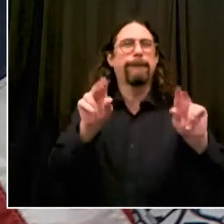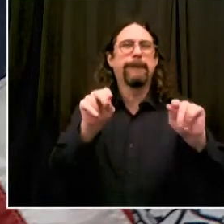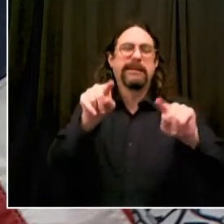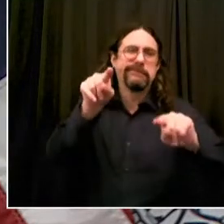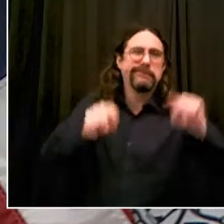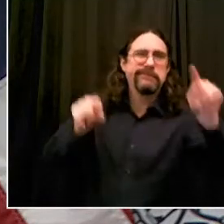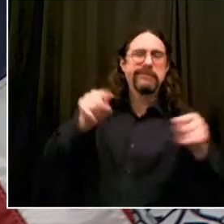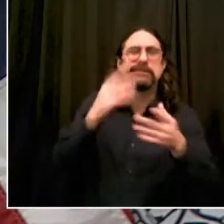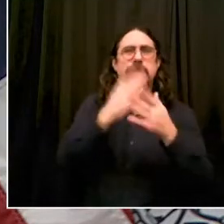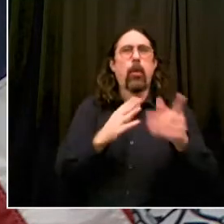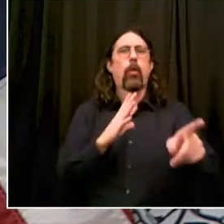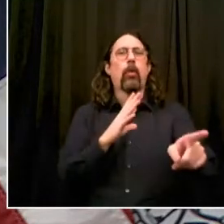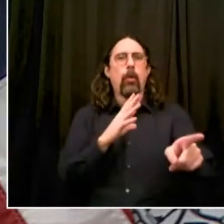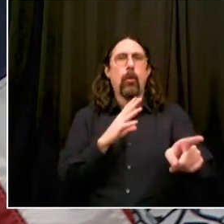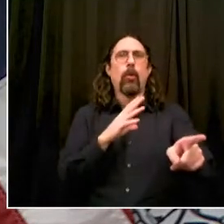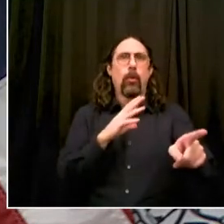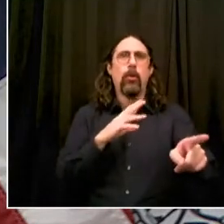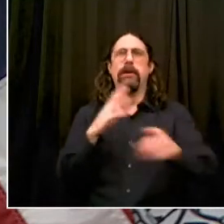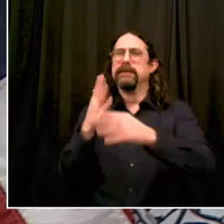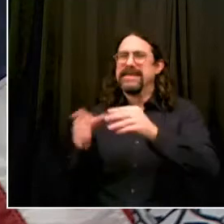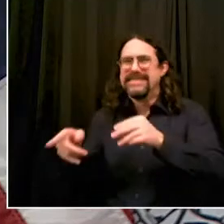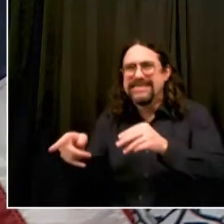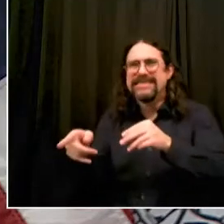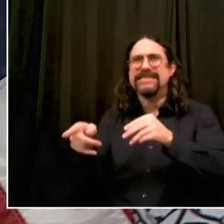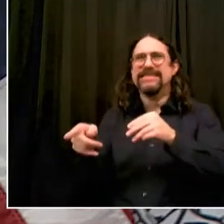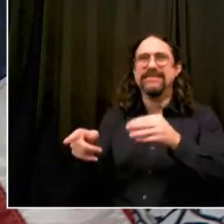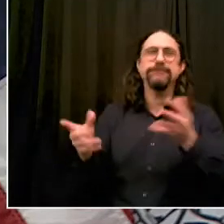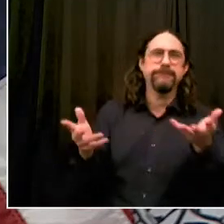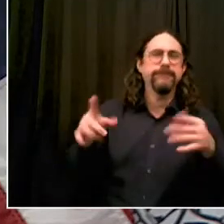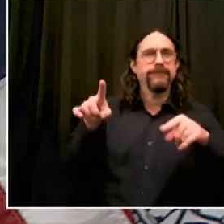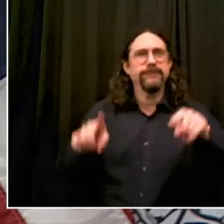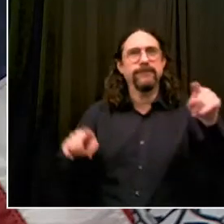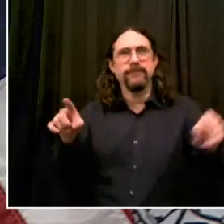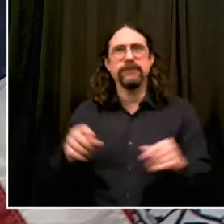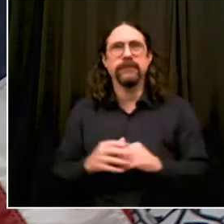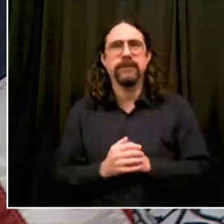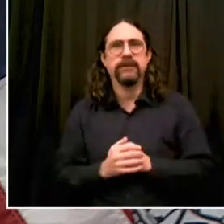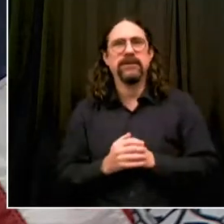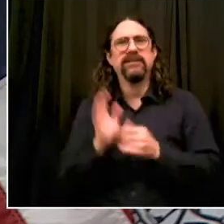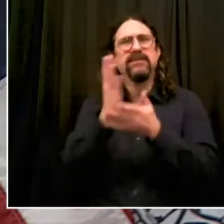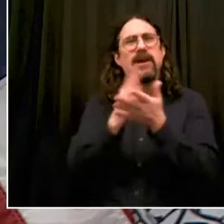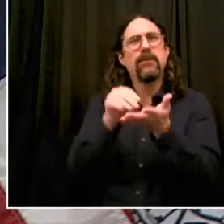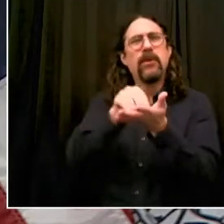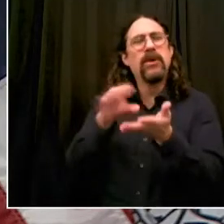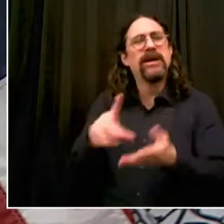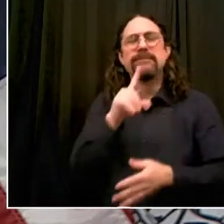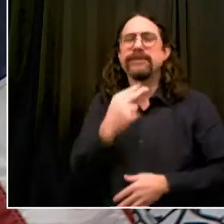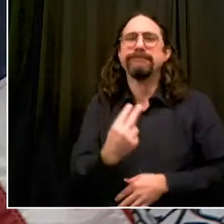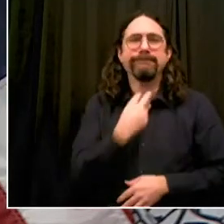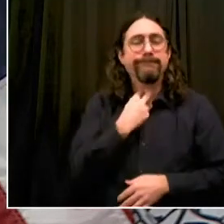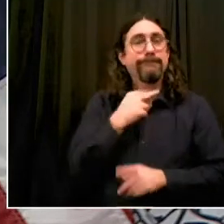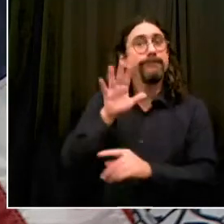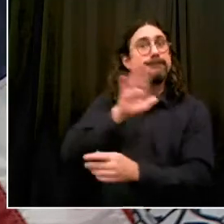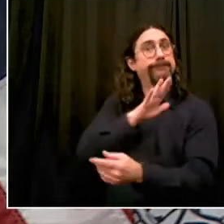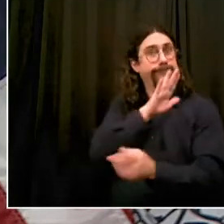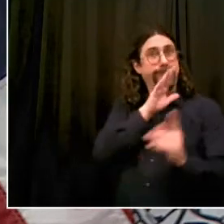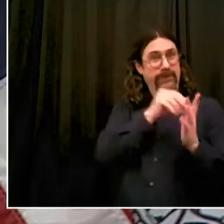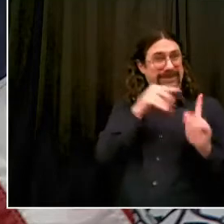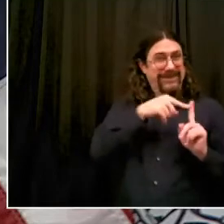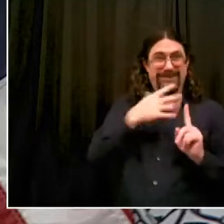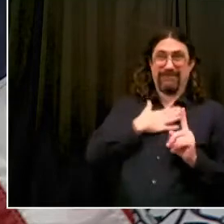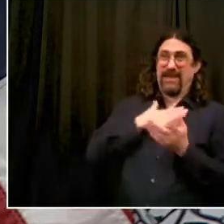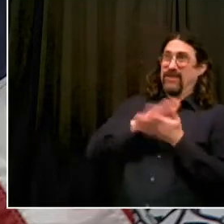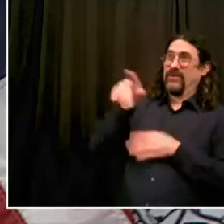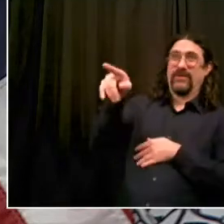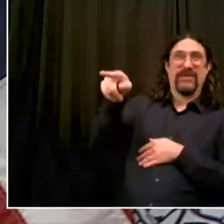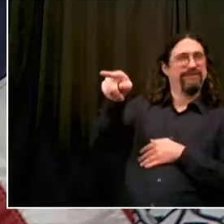substantially, particularly with the vaccine. And then we're going to rework the equation again. That will be another time when we reset the equation and offer people